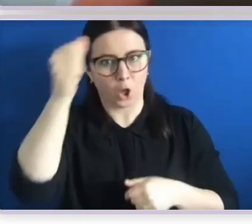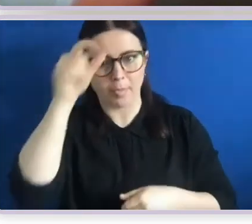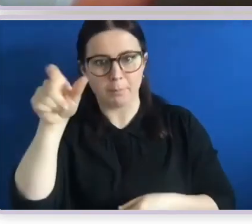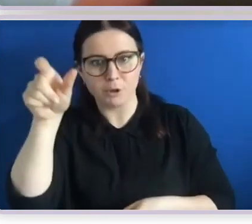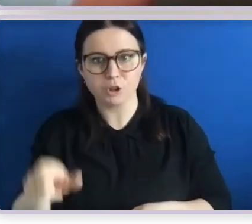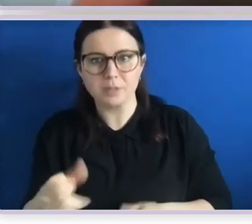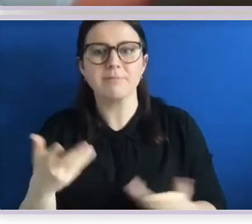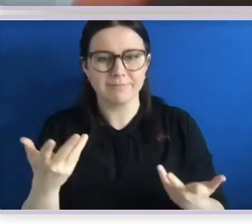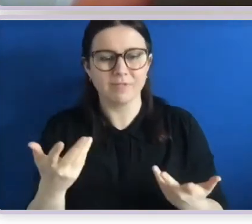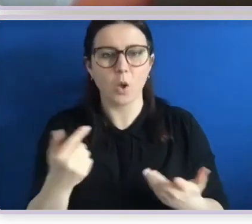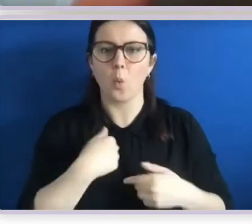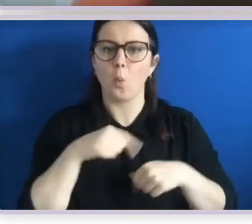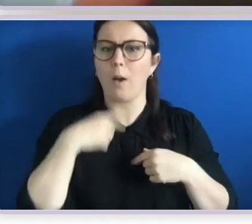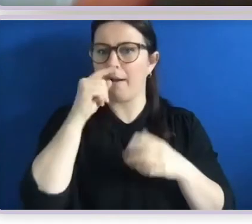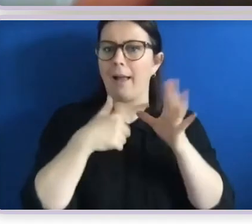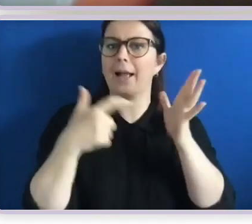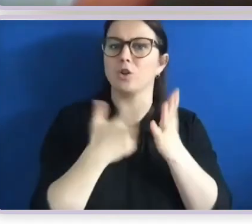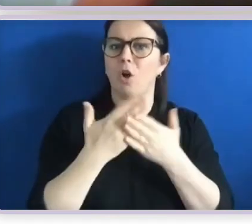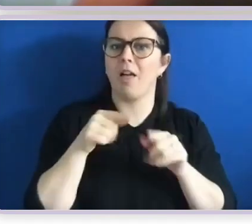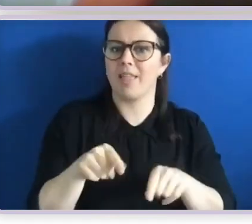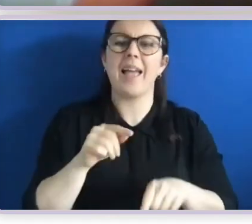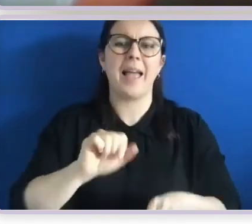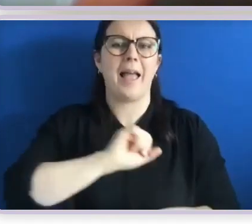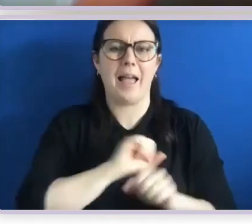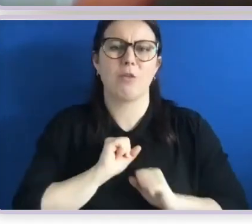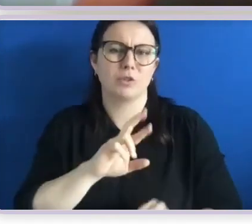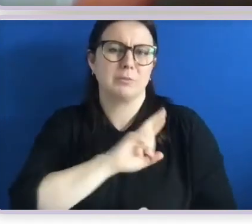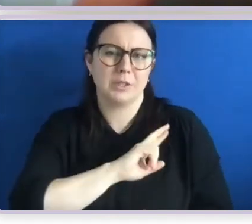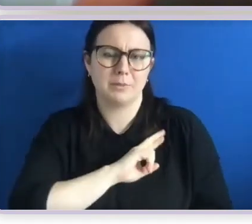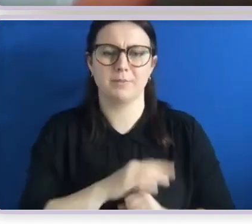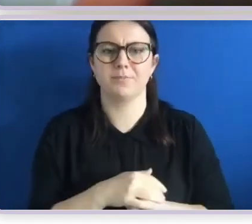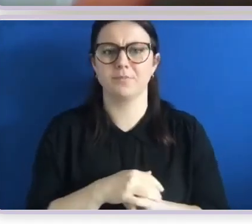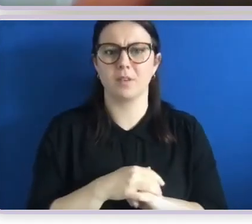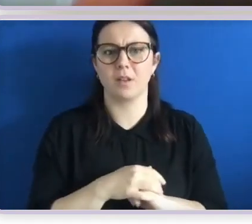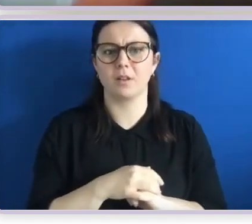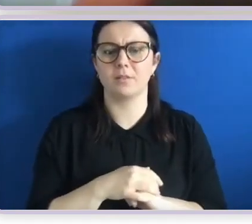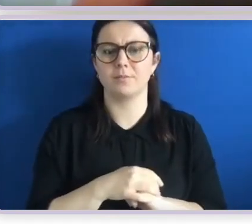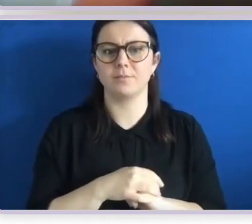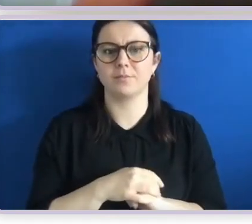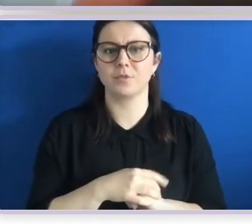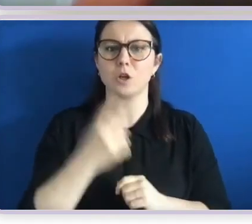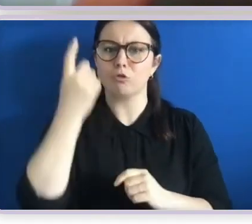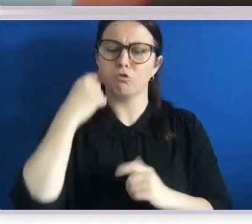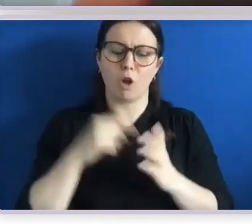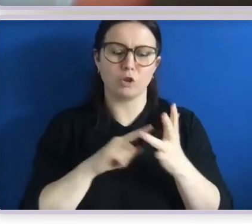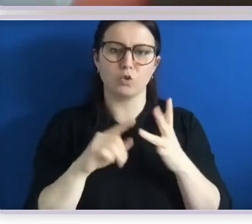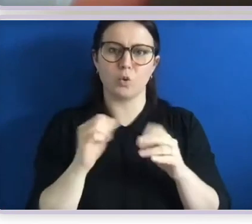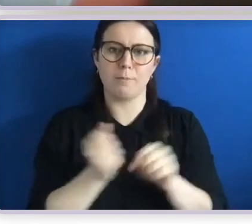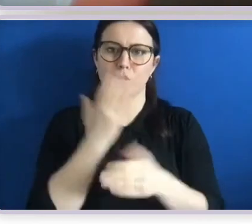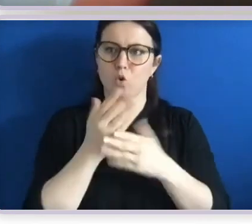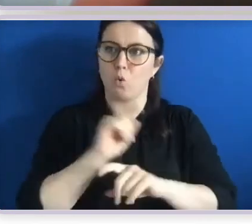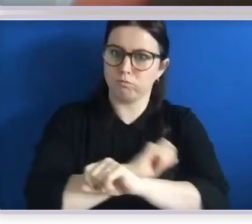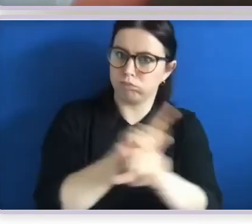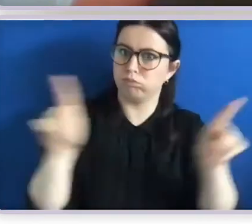we're developing sort of protocols and ways of communicating those bans to ensure that someone